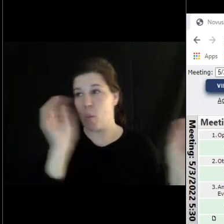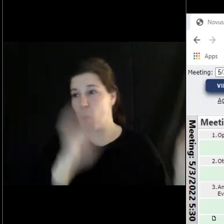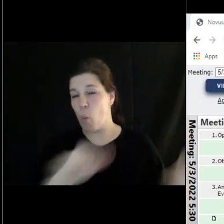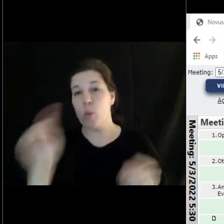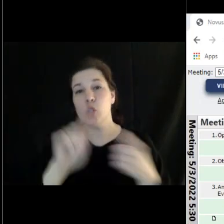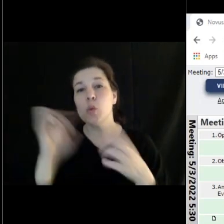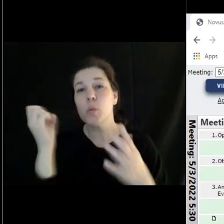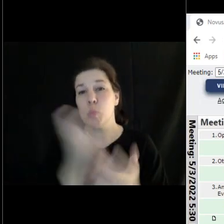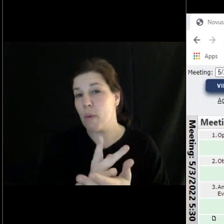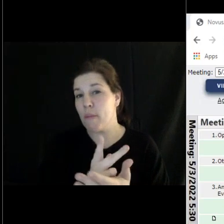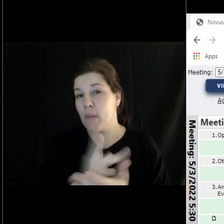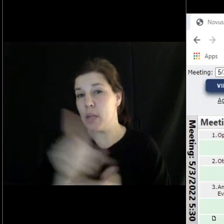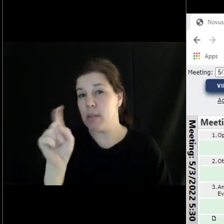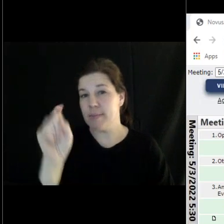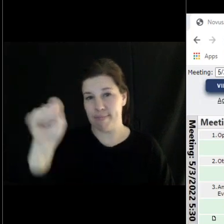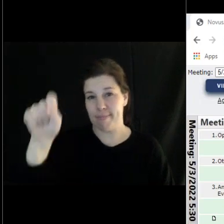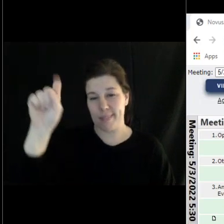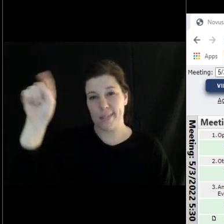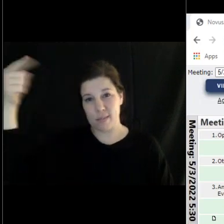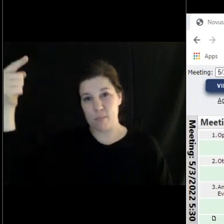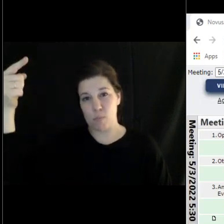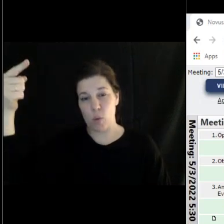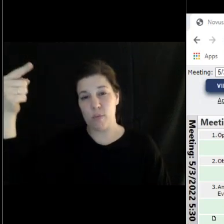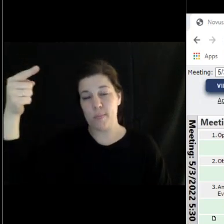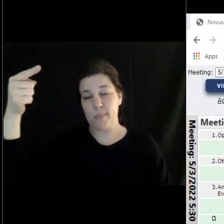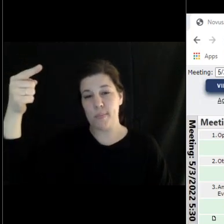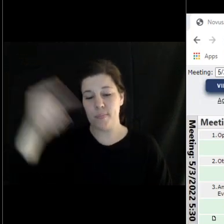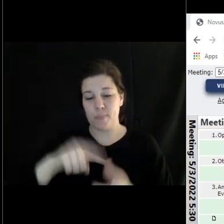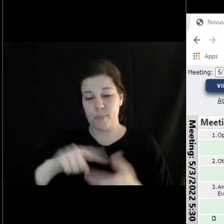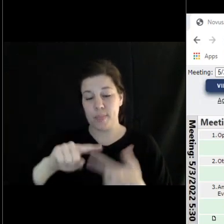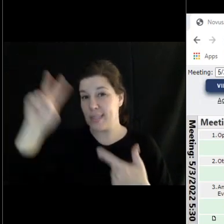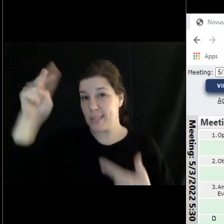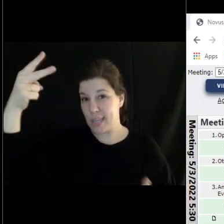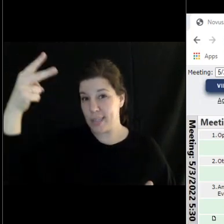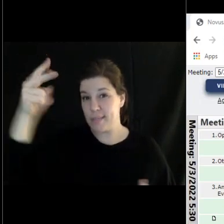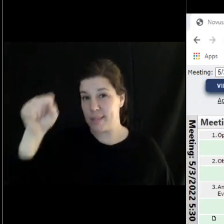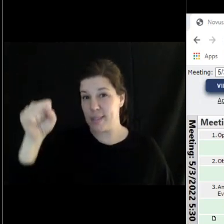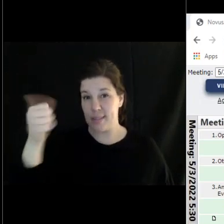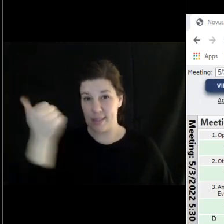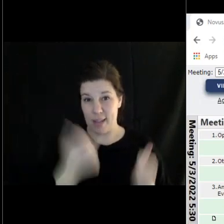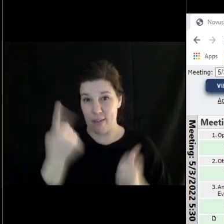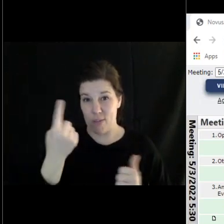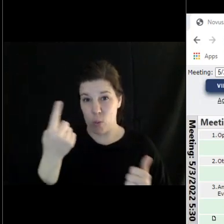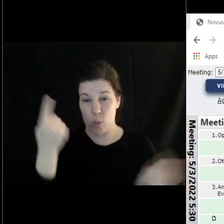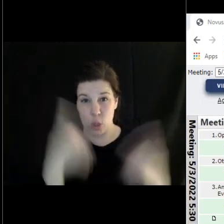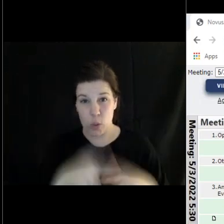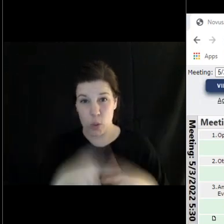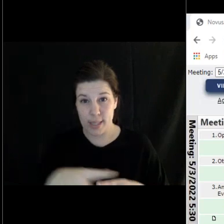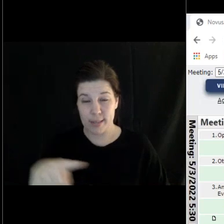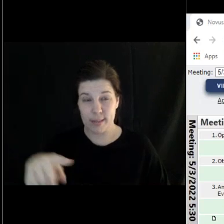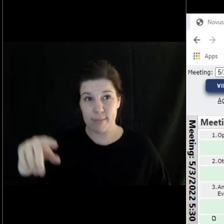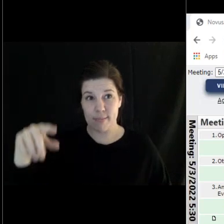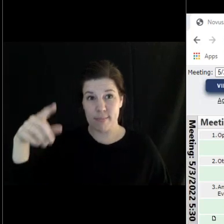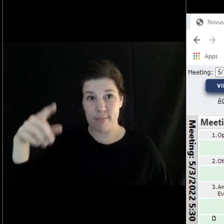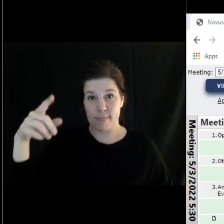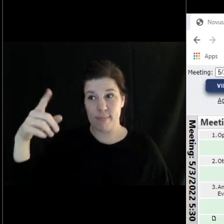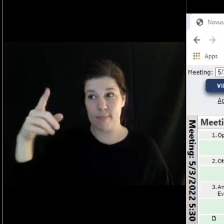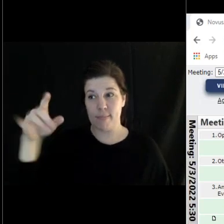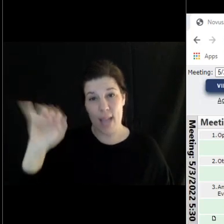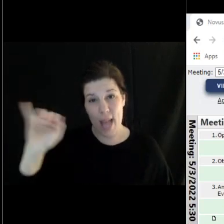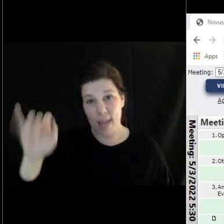amended? Motion to approve the agenda. We have a amended. motion Second. and a second. All those in favor say aye. Aye. Aye. All those opposed